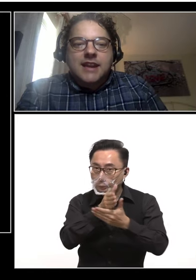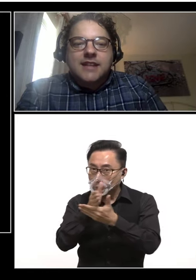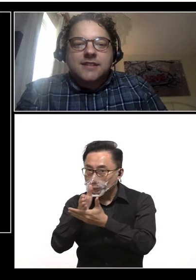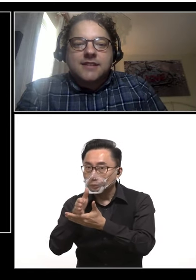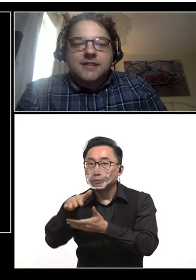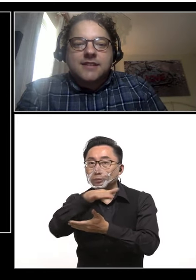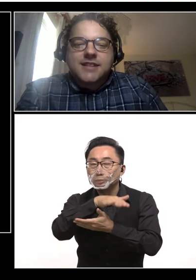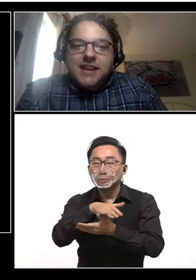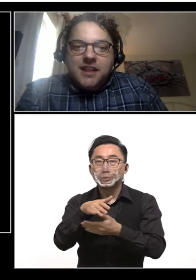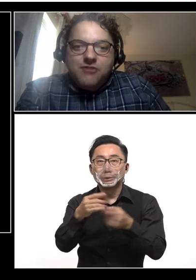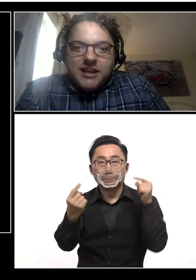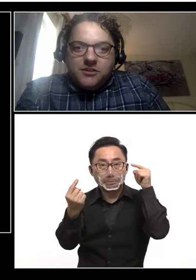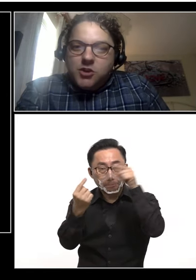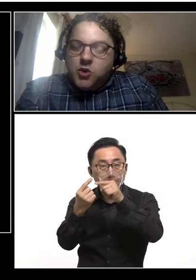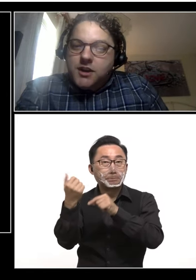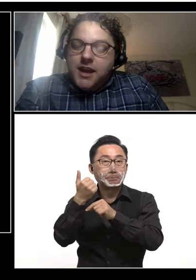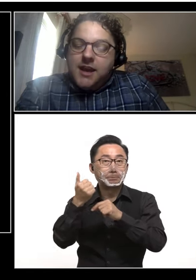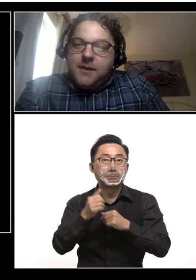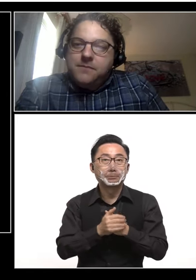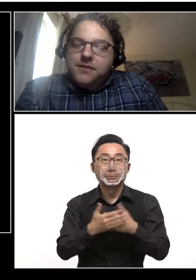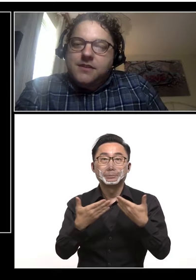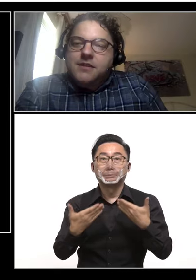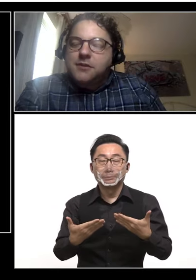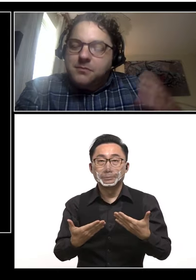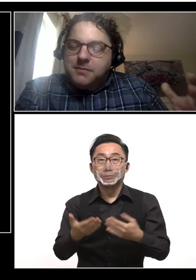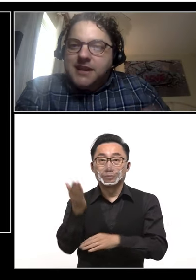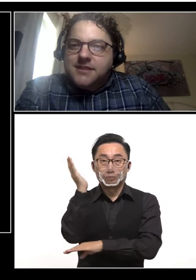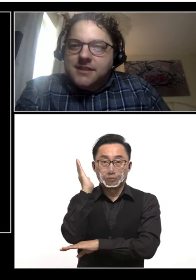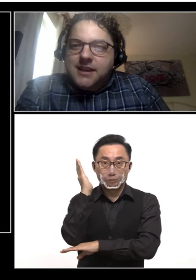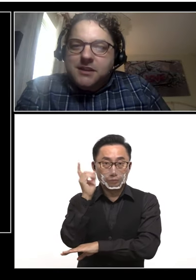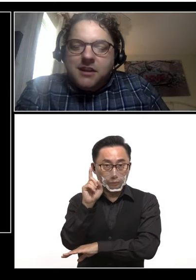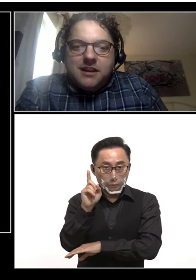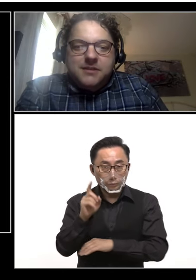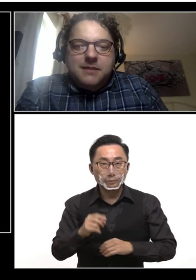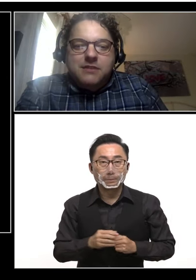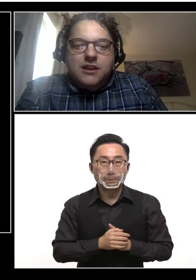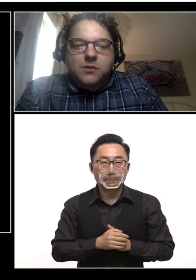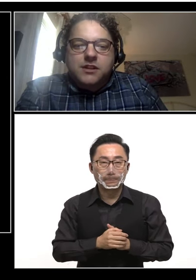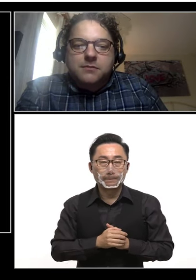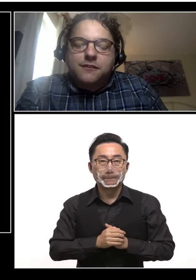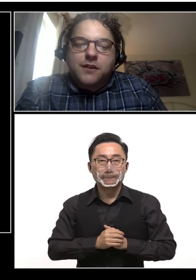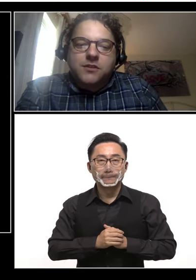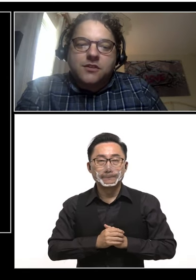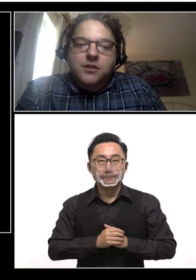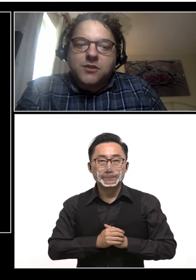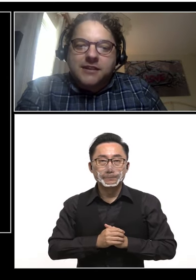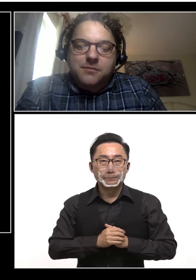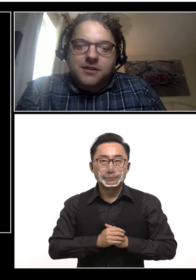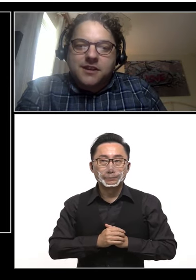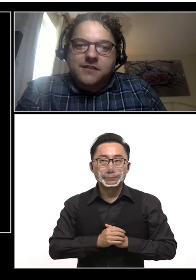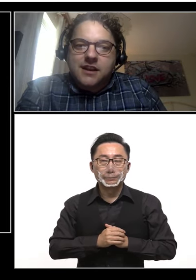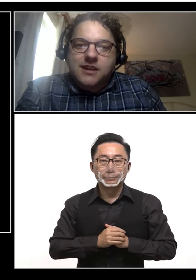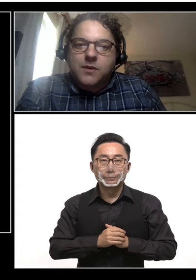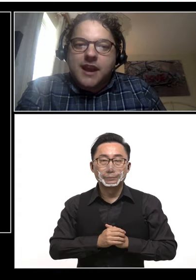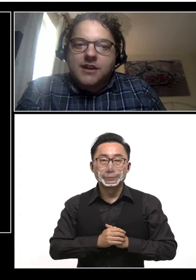And it's today that I'm really going to talk, speaking to the team, the No Limits team. They really wanted me to focus on the social enterprise kind